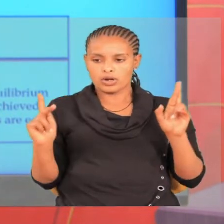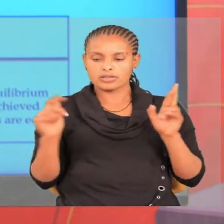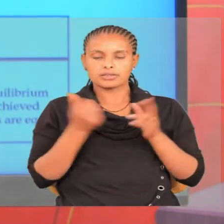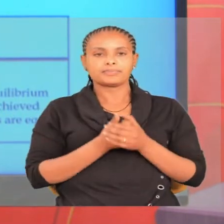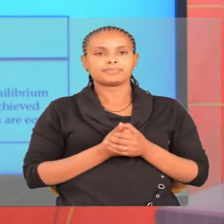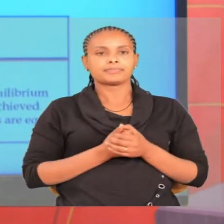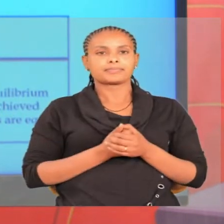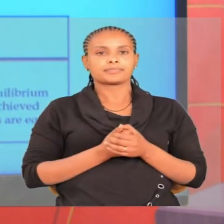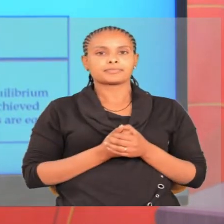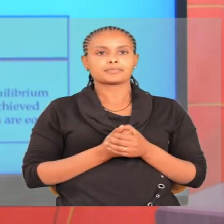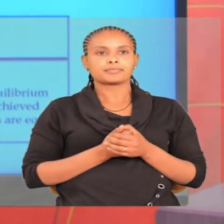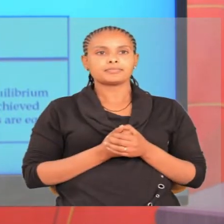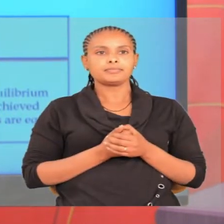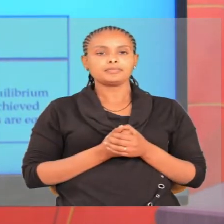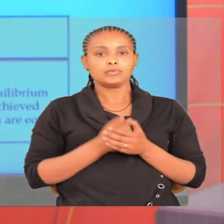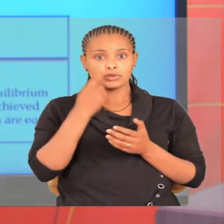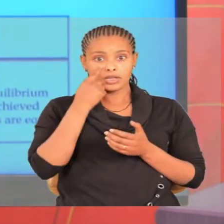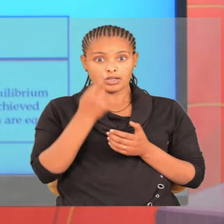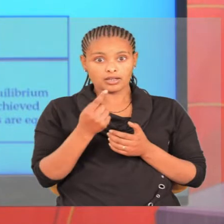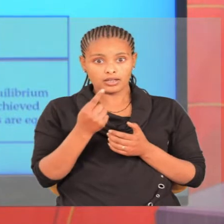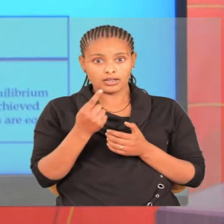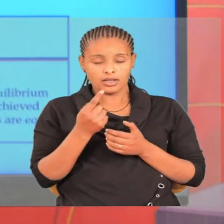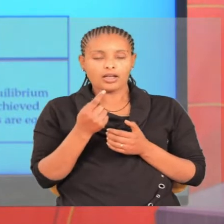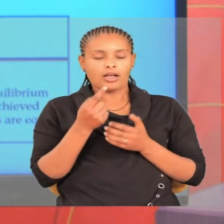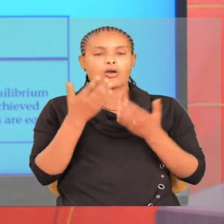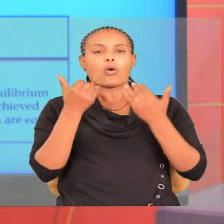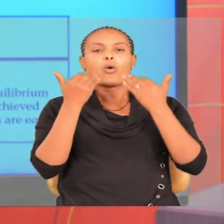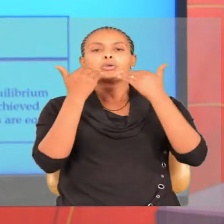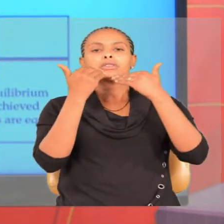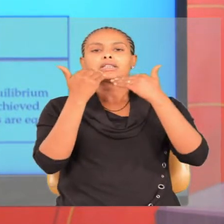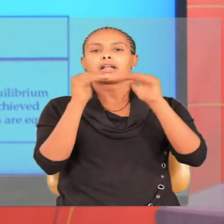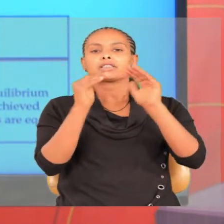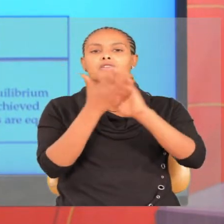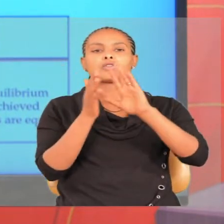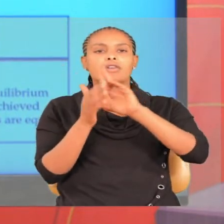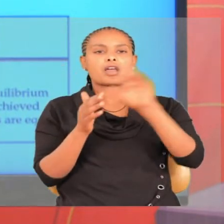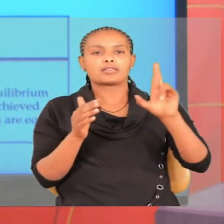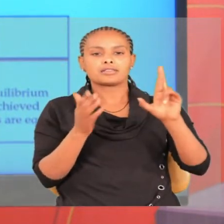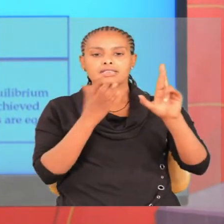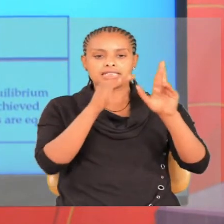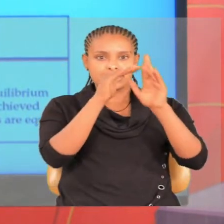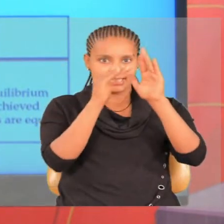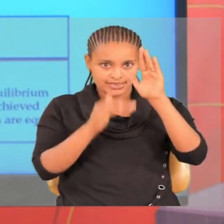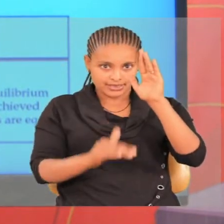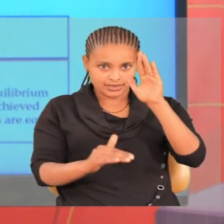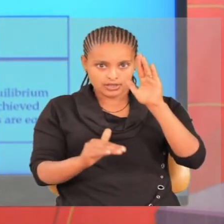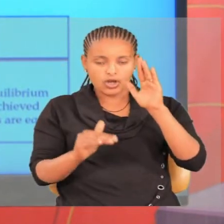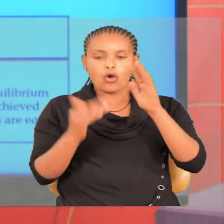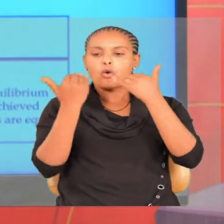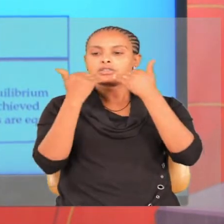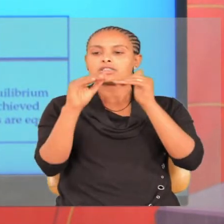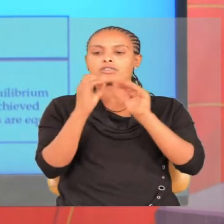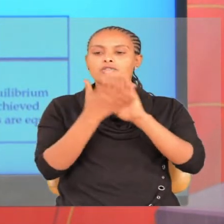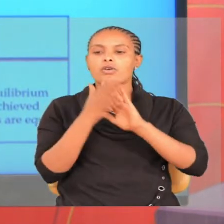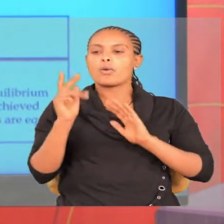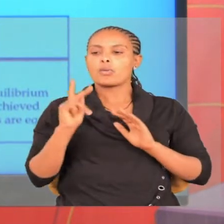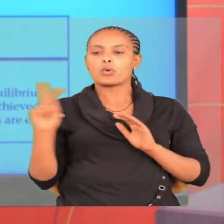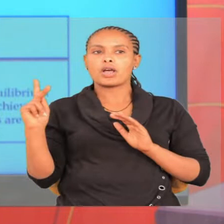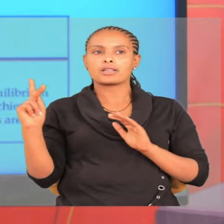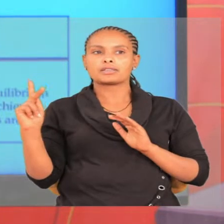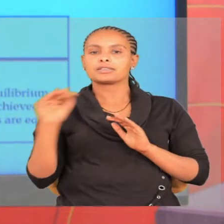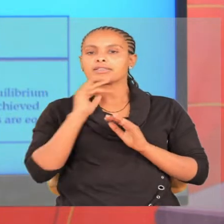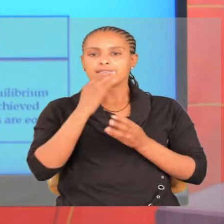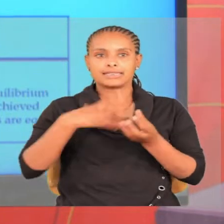and products. You see, concentration of the reactants decrease, concentration of the